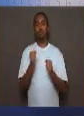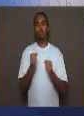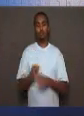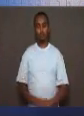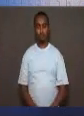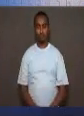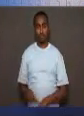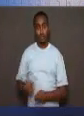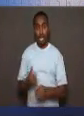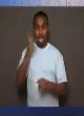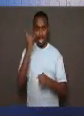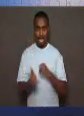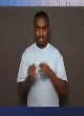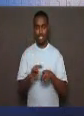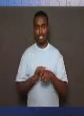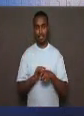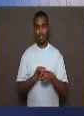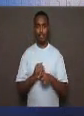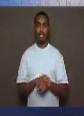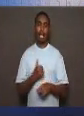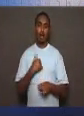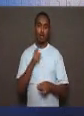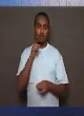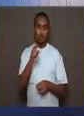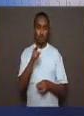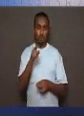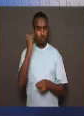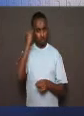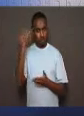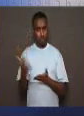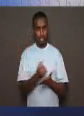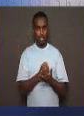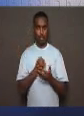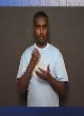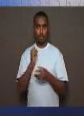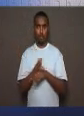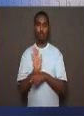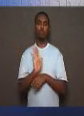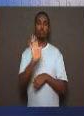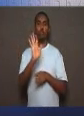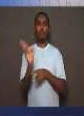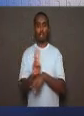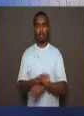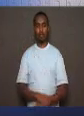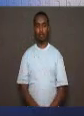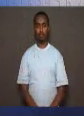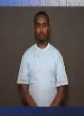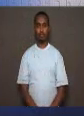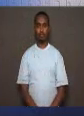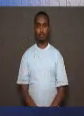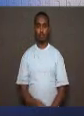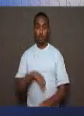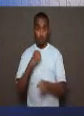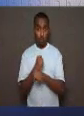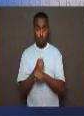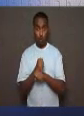Students, for our last activity, I would like you to consider the message of your film.